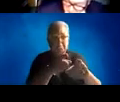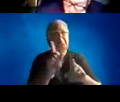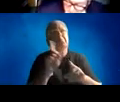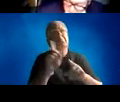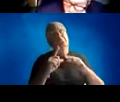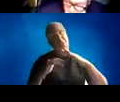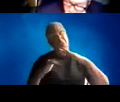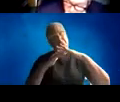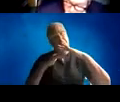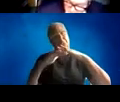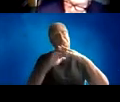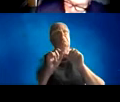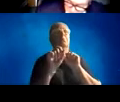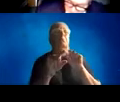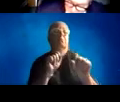administer.